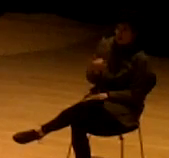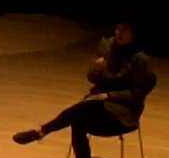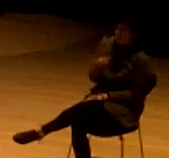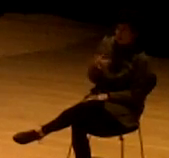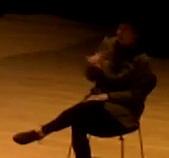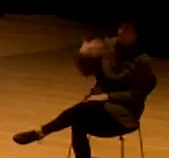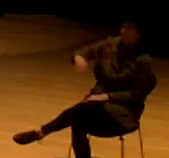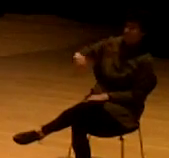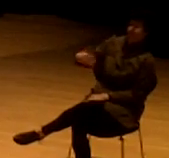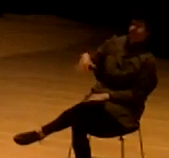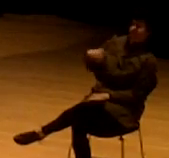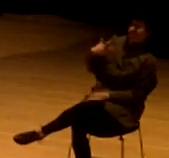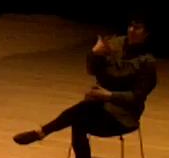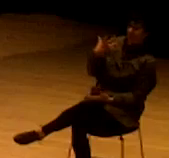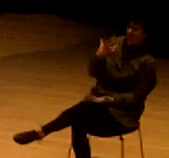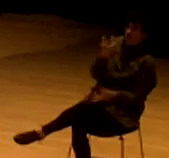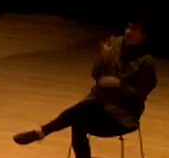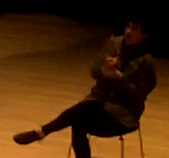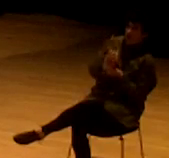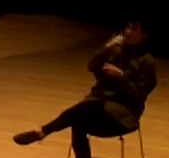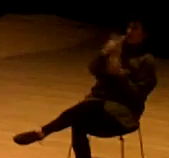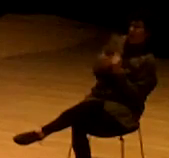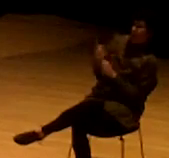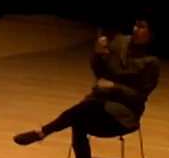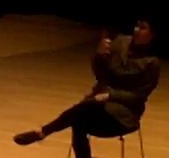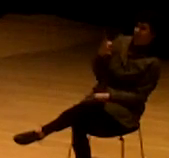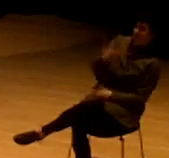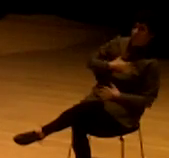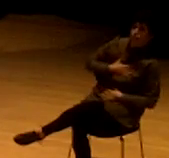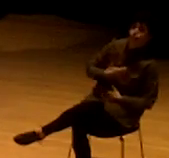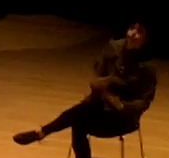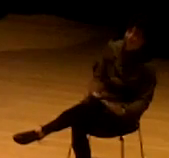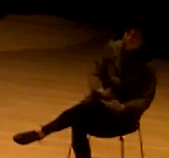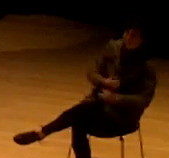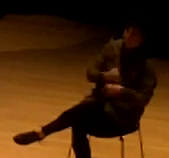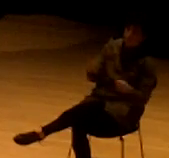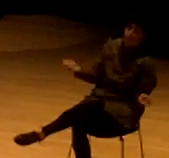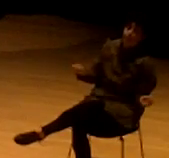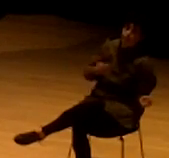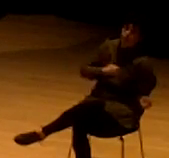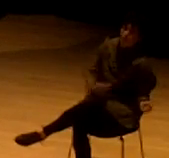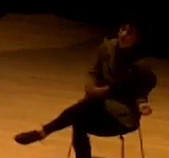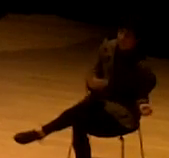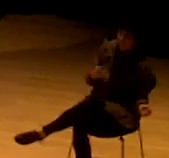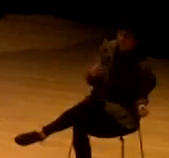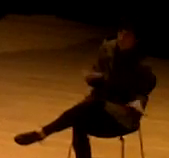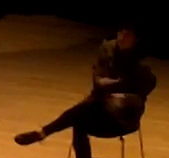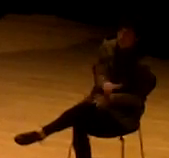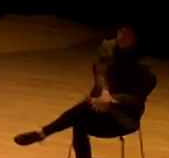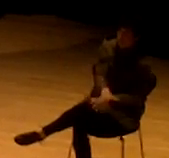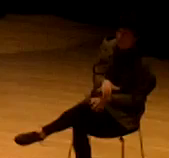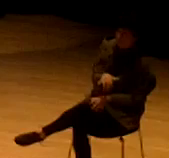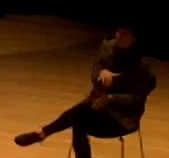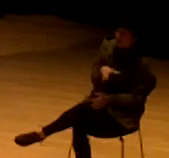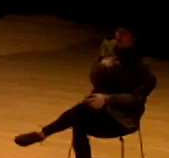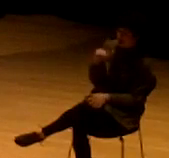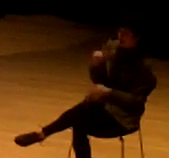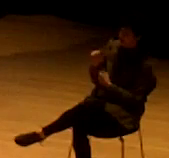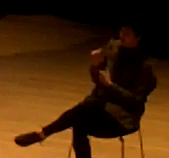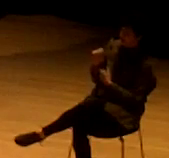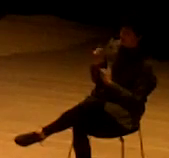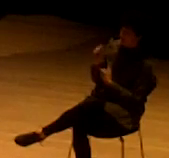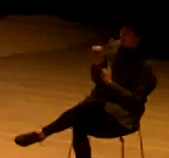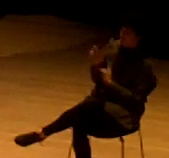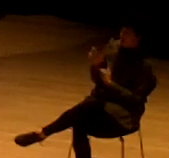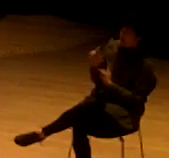for any of us to really relinquish that, and you must have trusted him enormously